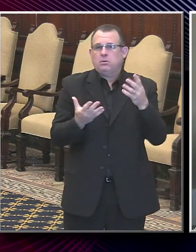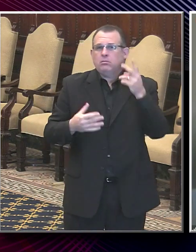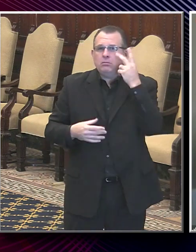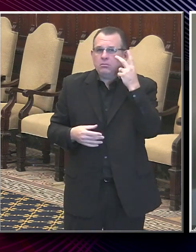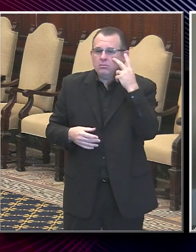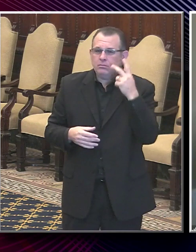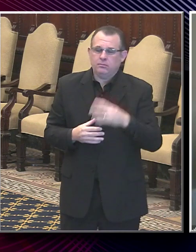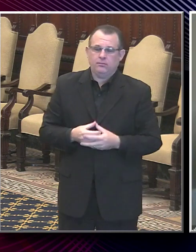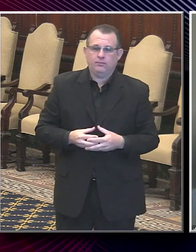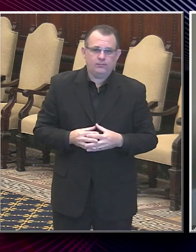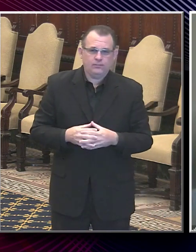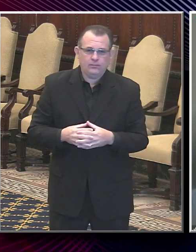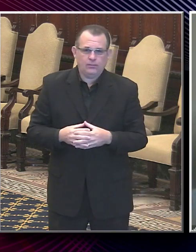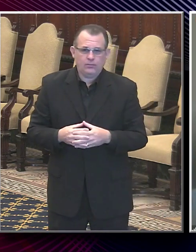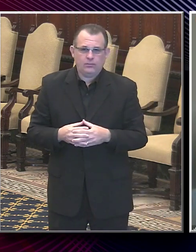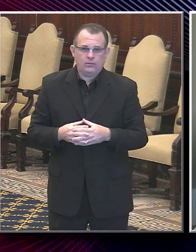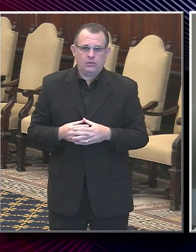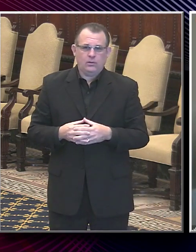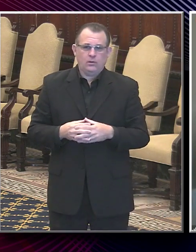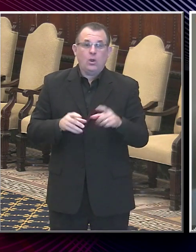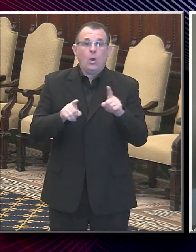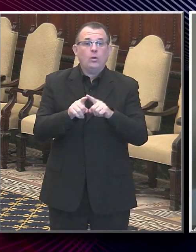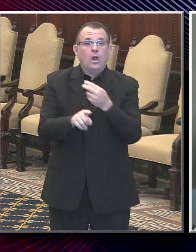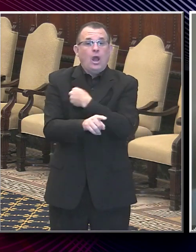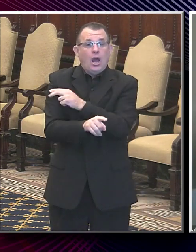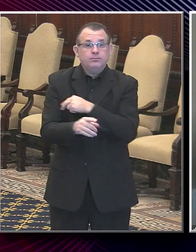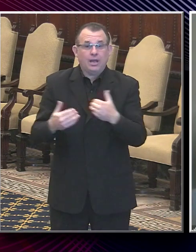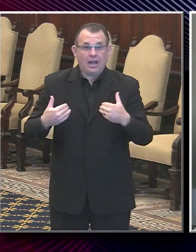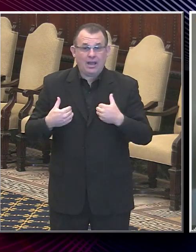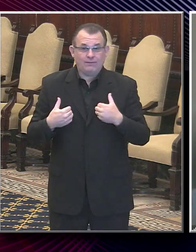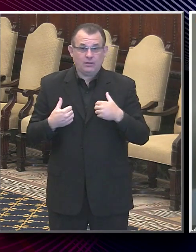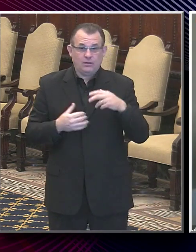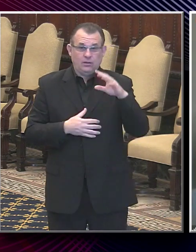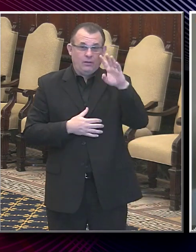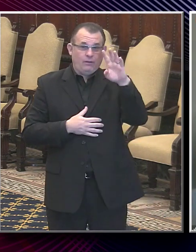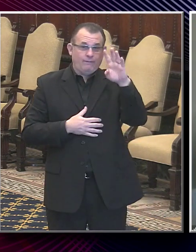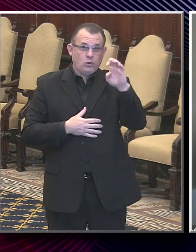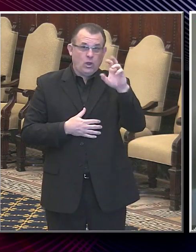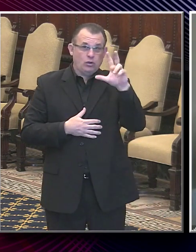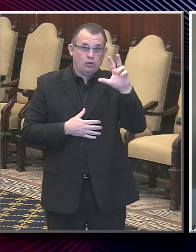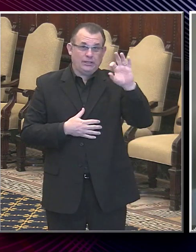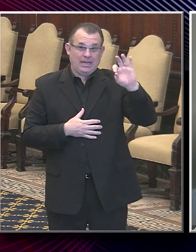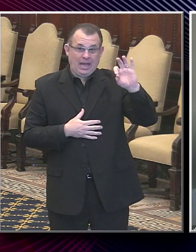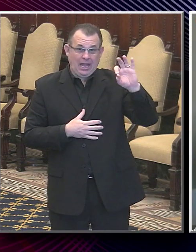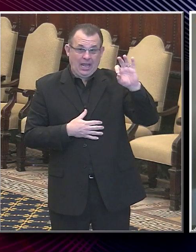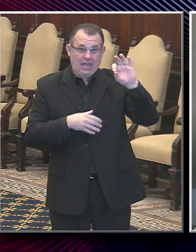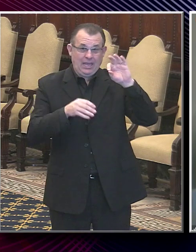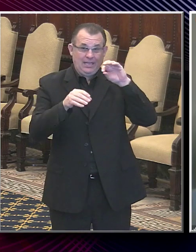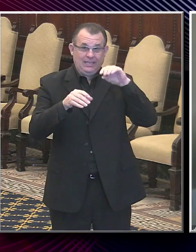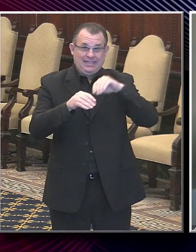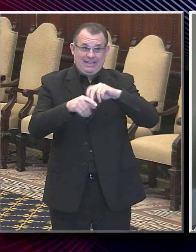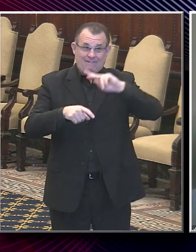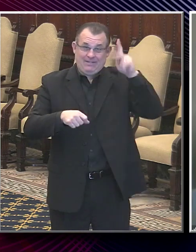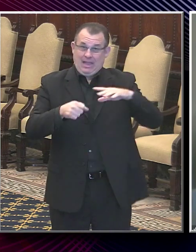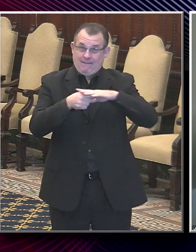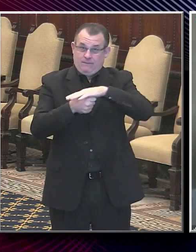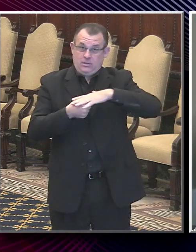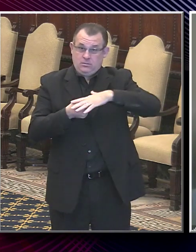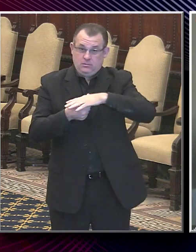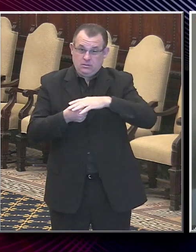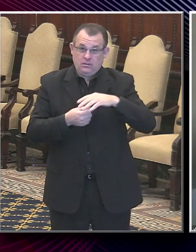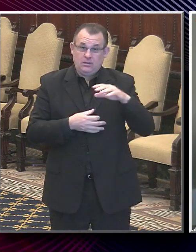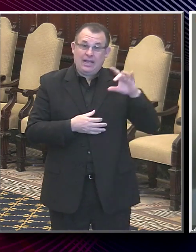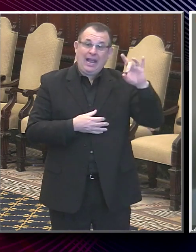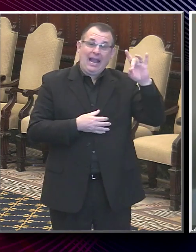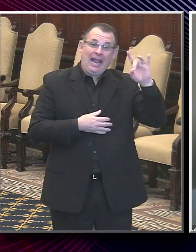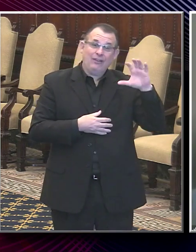morning, or yesterday afternoon, there were 439 coronavirus inpatients in Philadelphia hospitals and 891 in the